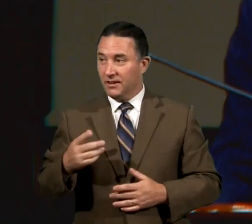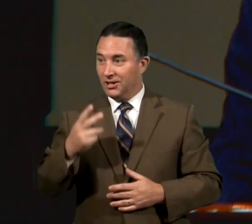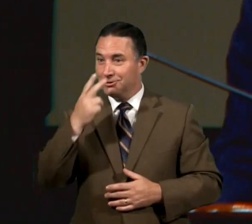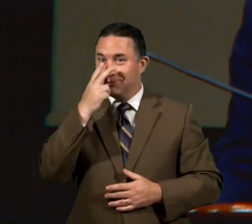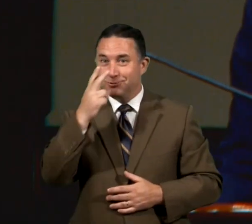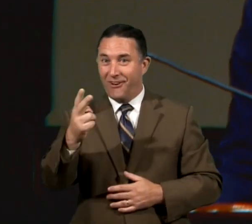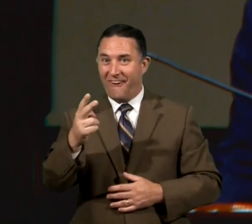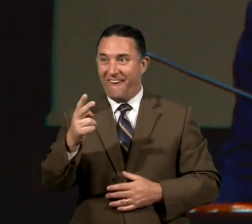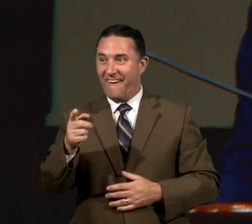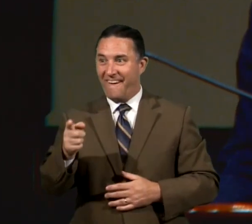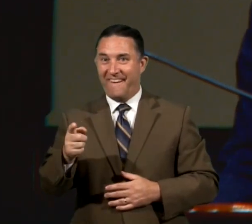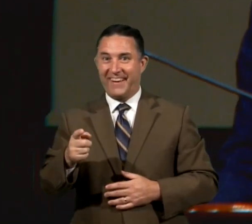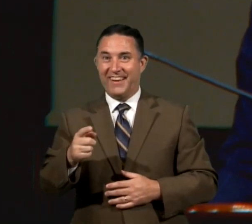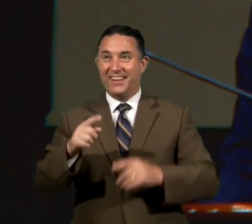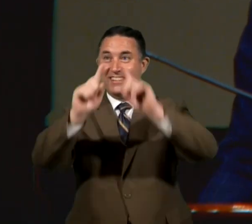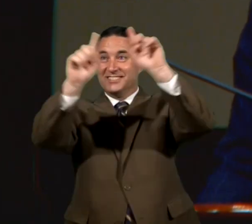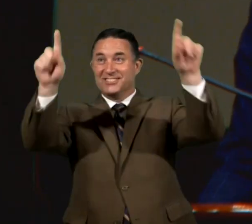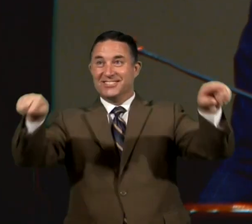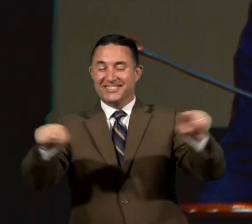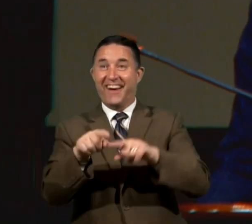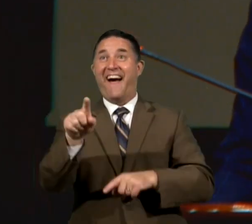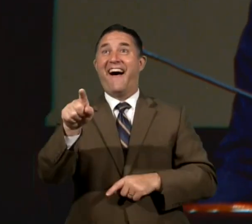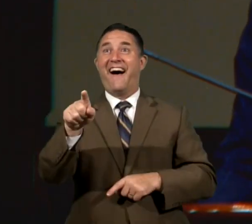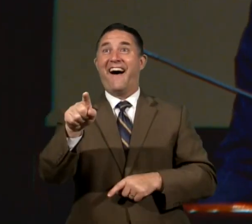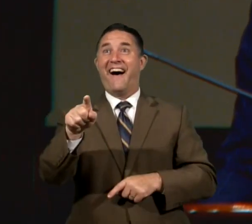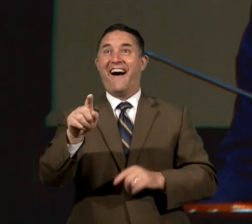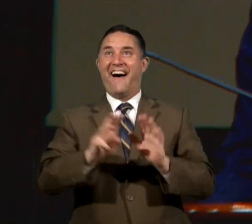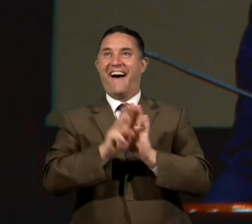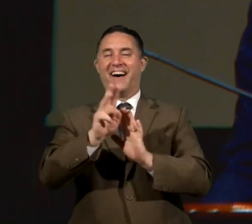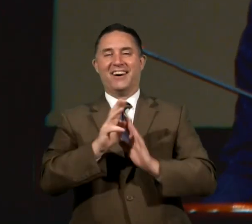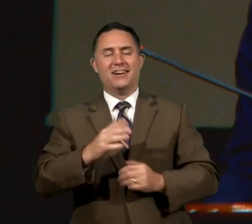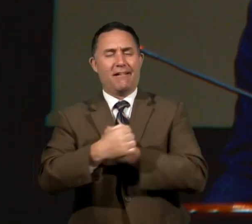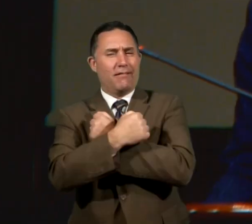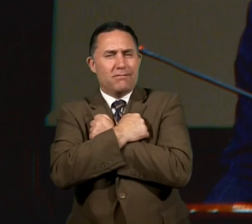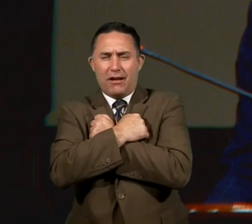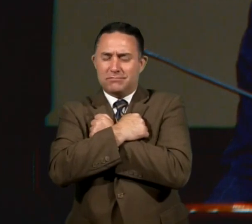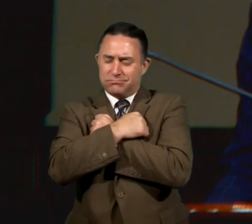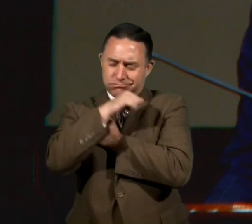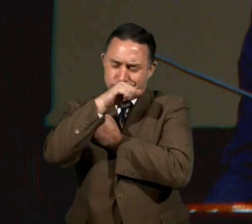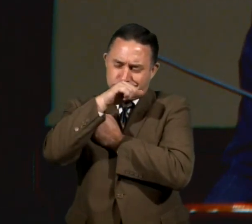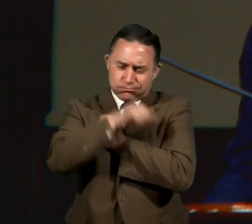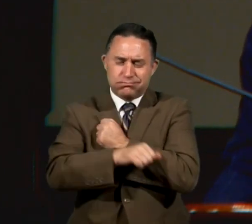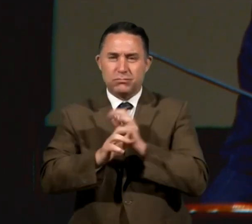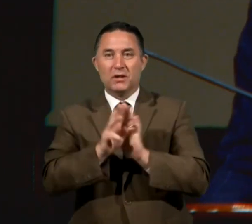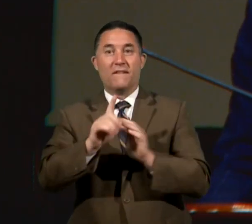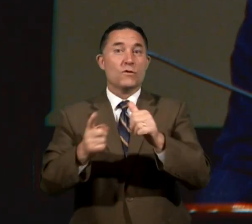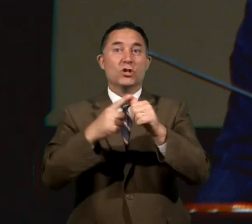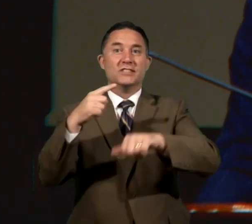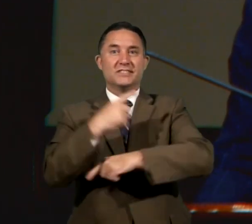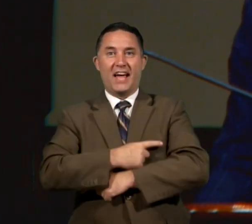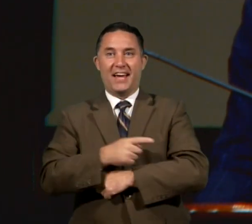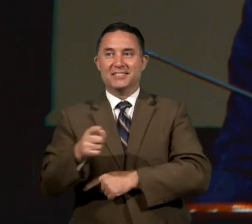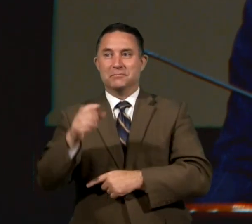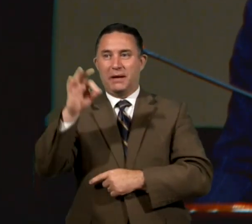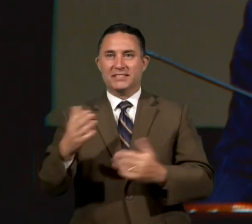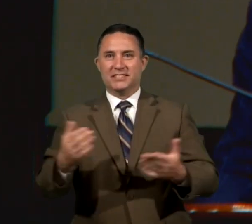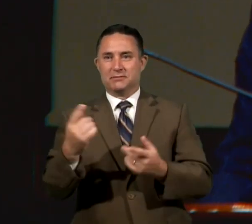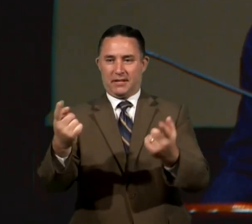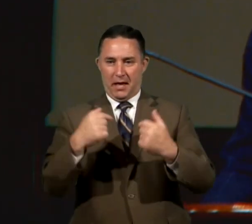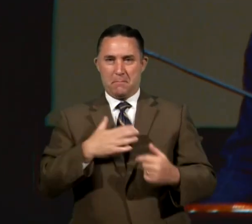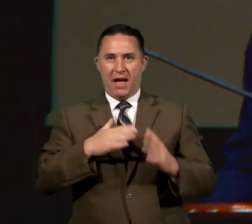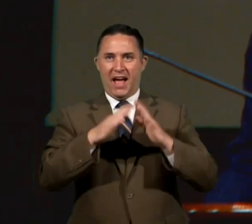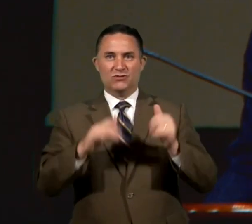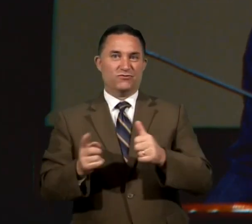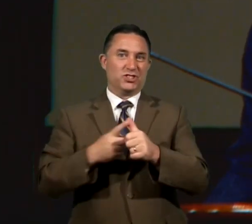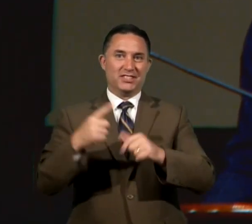him appear on the screen. And I just love him, love him, love him. And I remember his first day of being the pastor here, he came to my house on